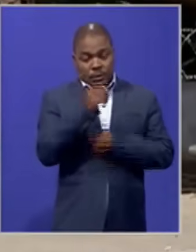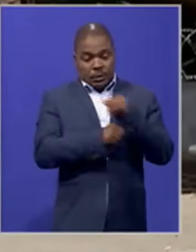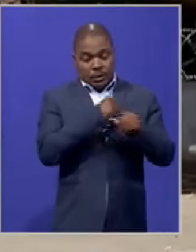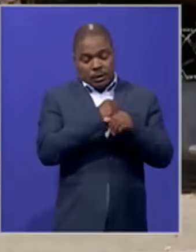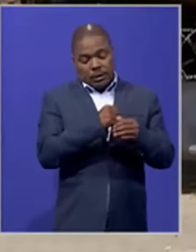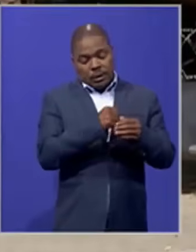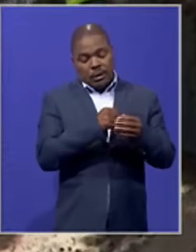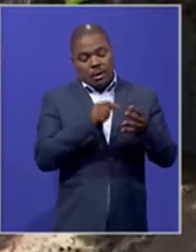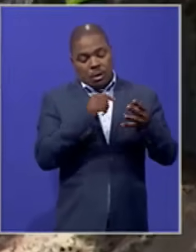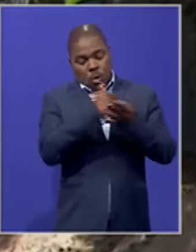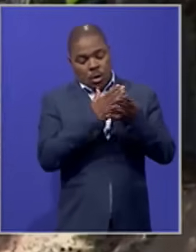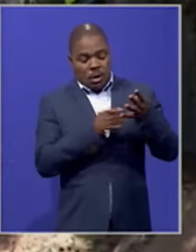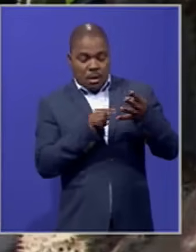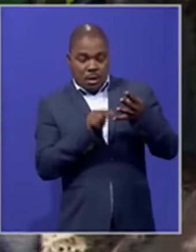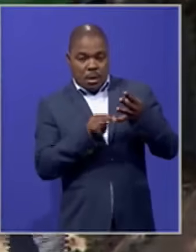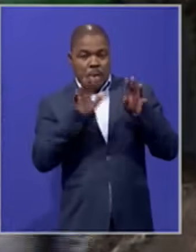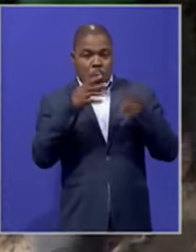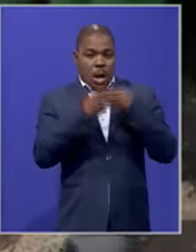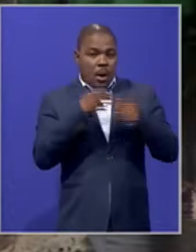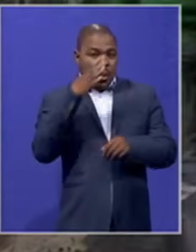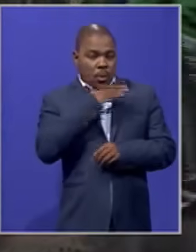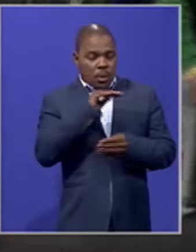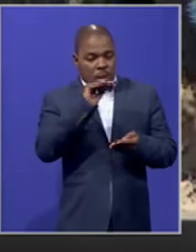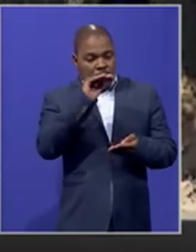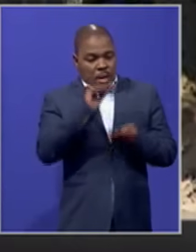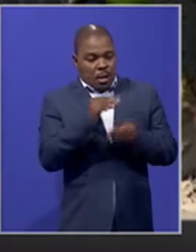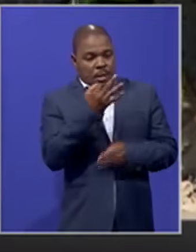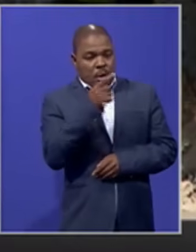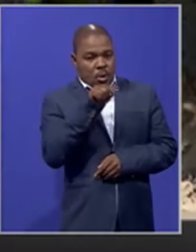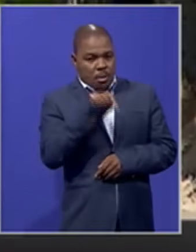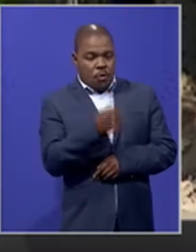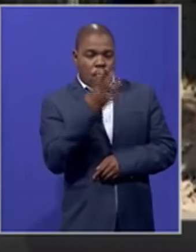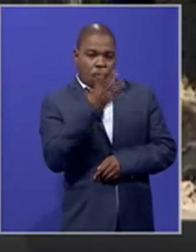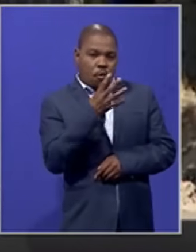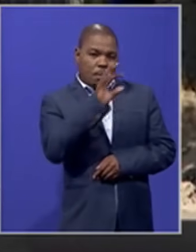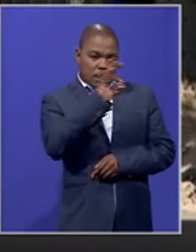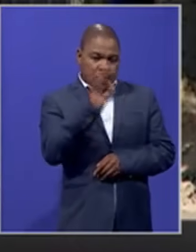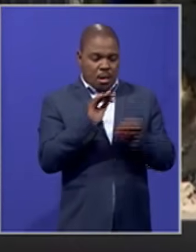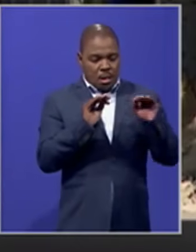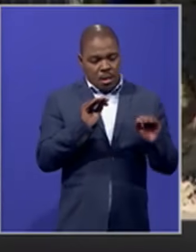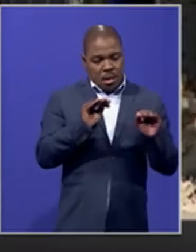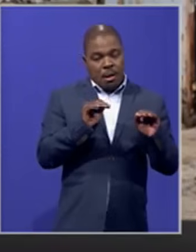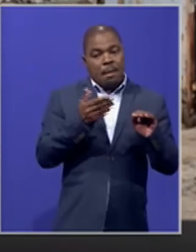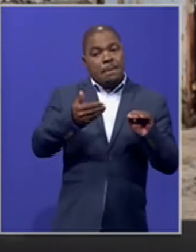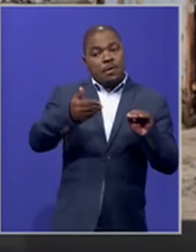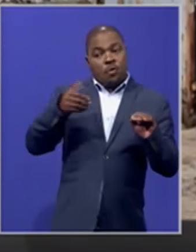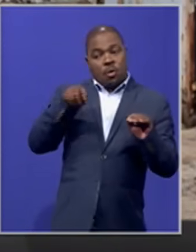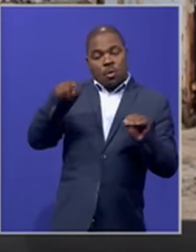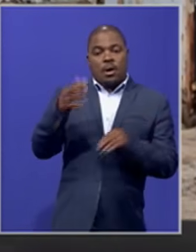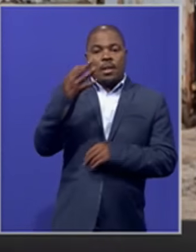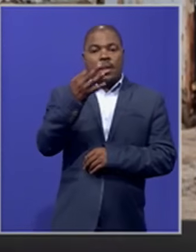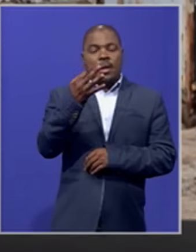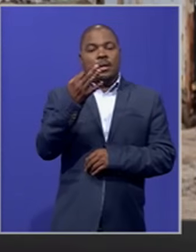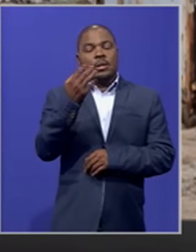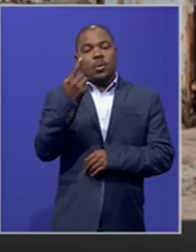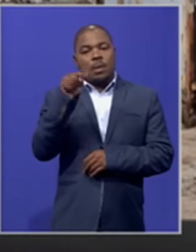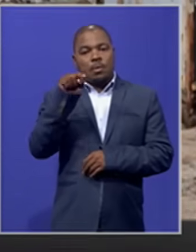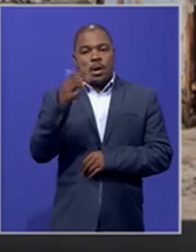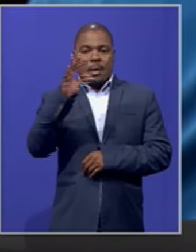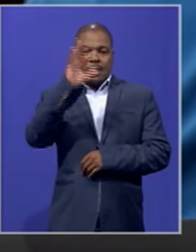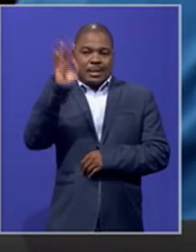ya tlhokego ya mešomo e theogetše go diperesente tše 31.4 go tšwa go diperesente tše